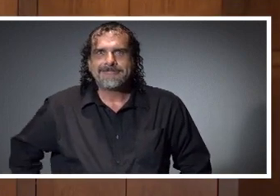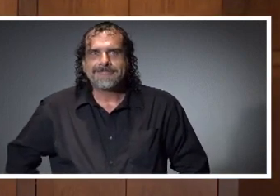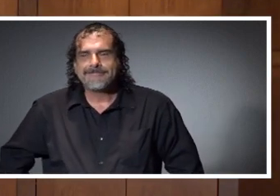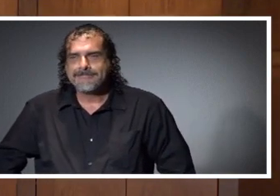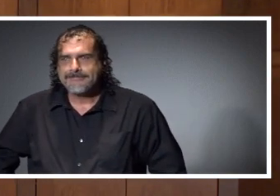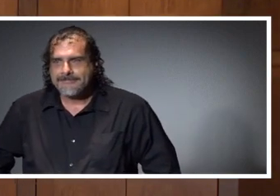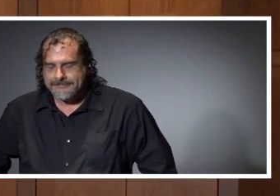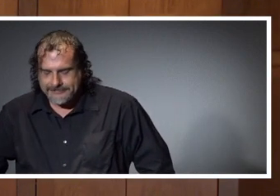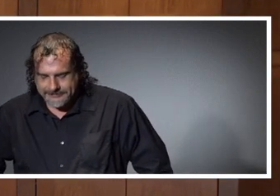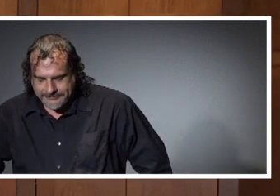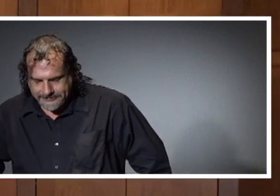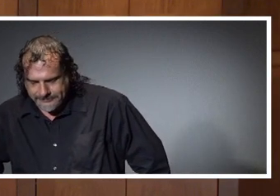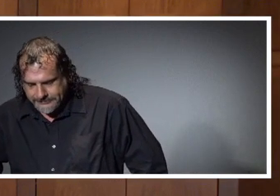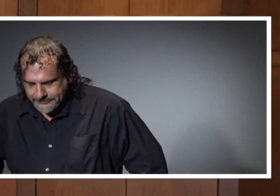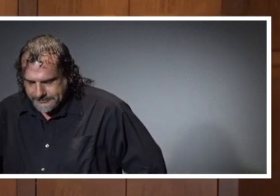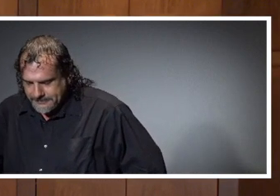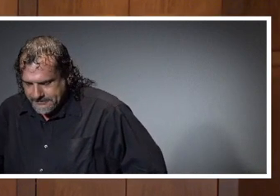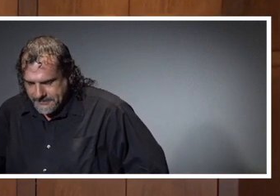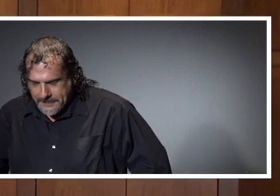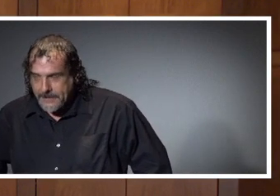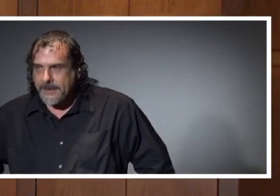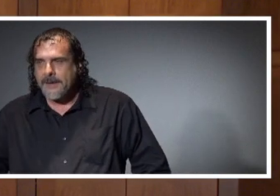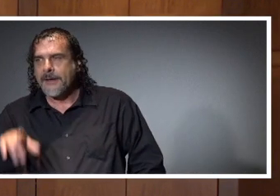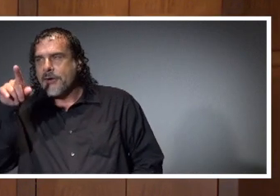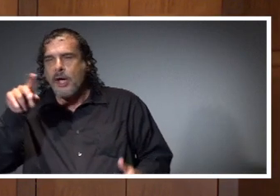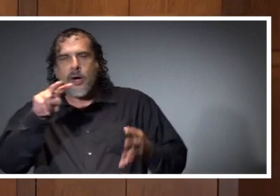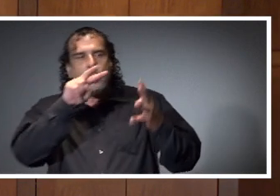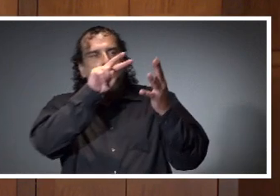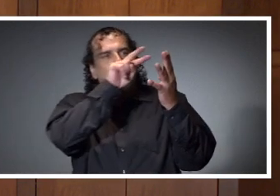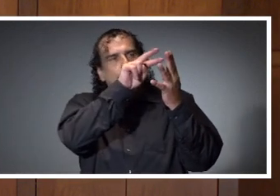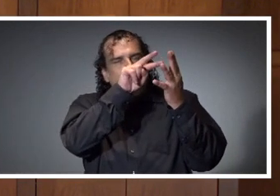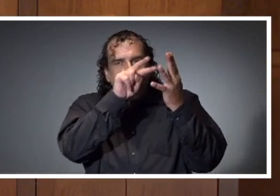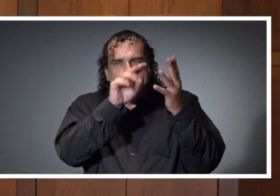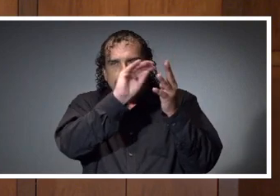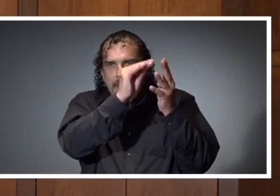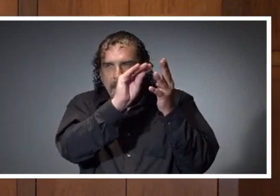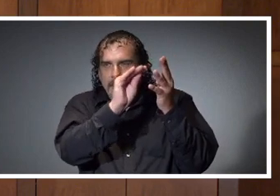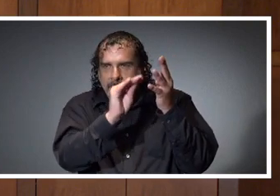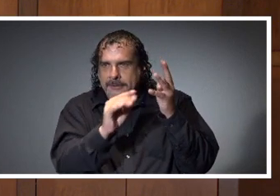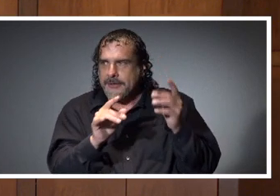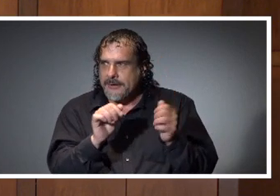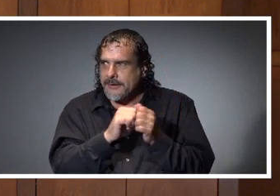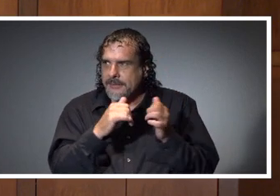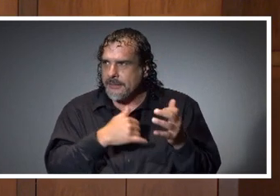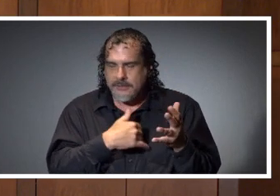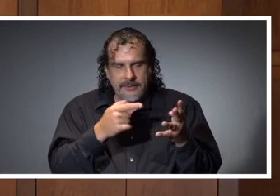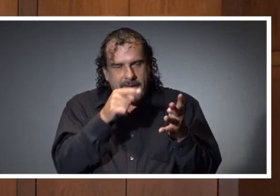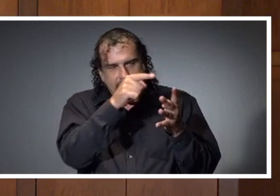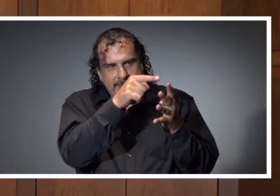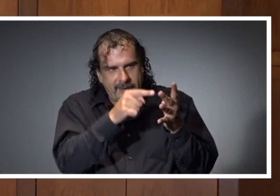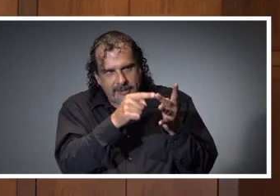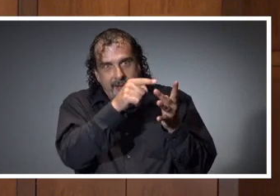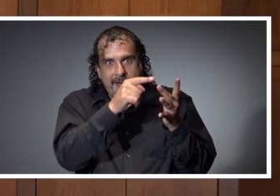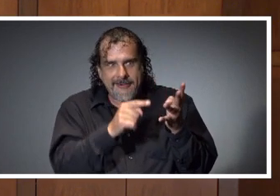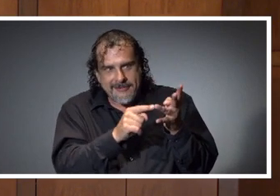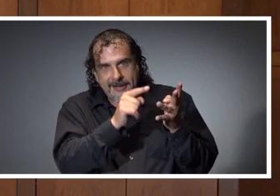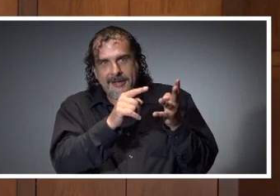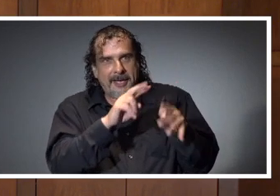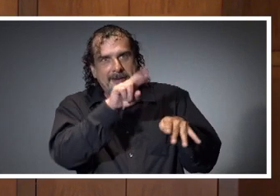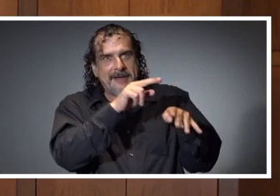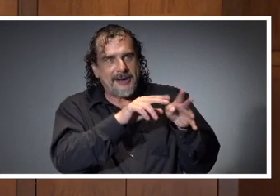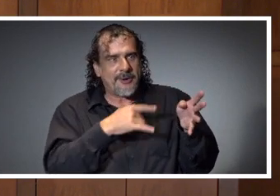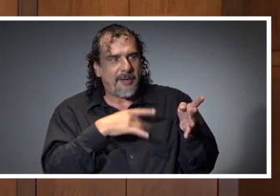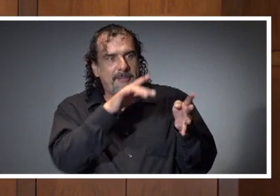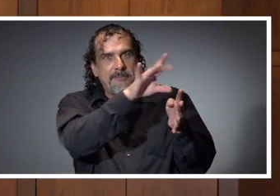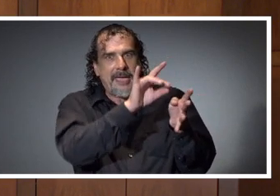Yeah. I know you guys look at a lot of different data points, and it seems like kind of each week a new one becomes the buzzword nationally, or maybe